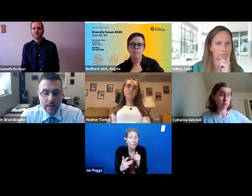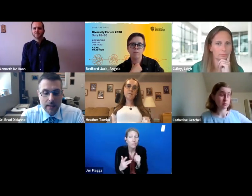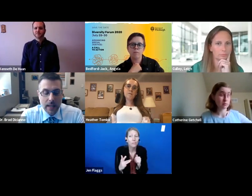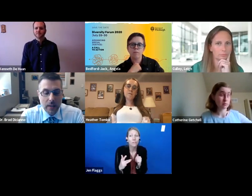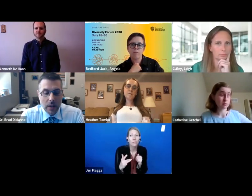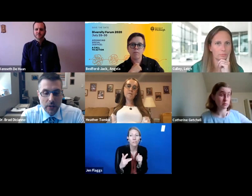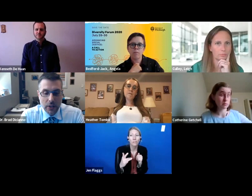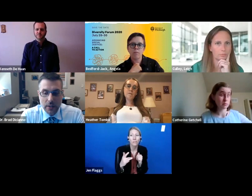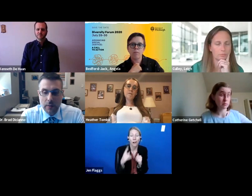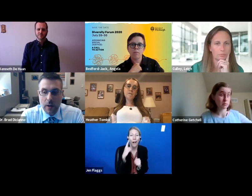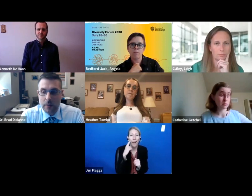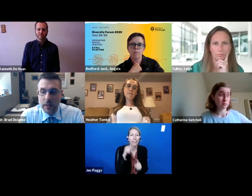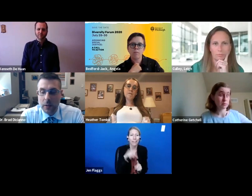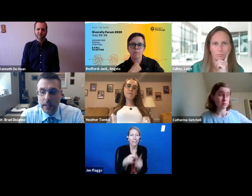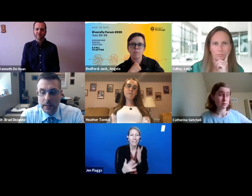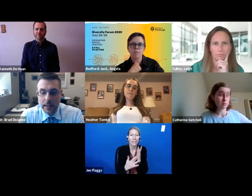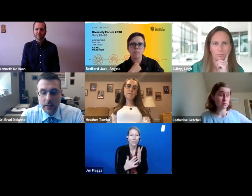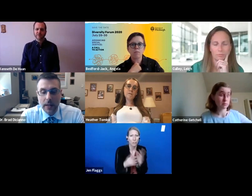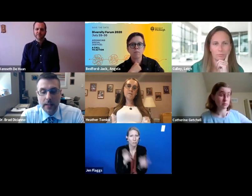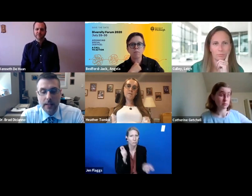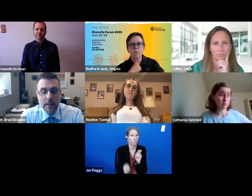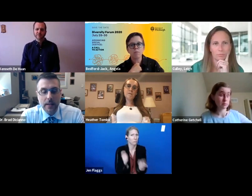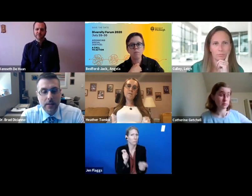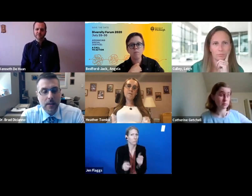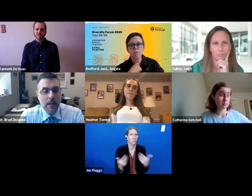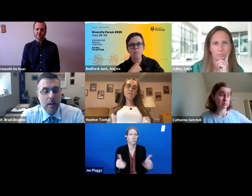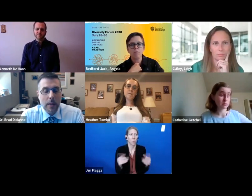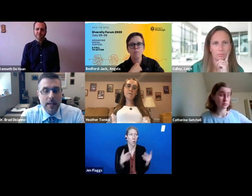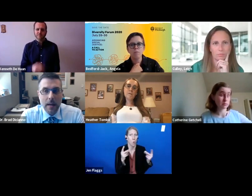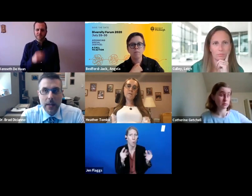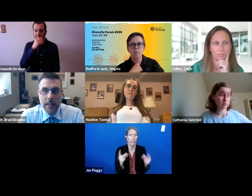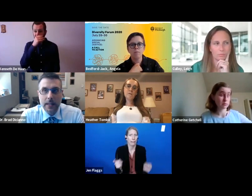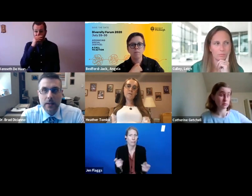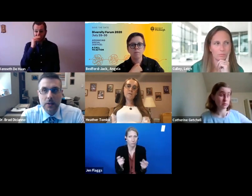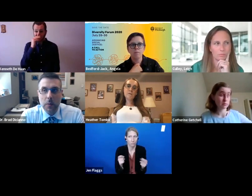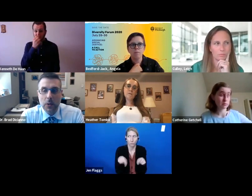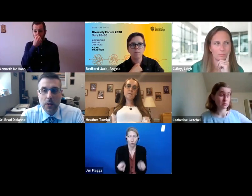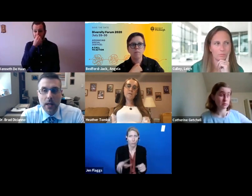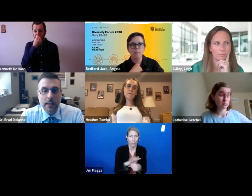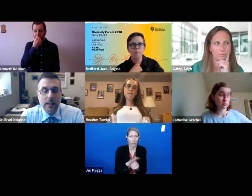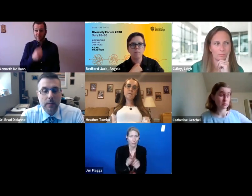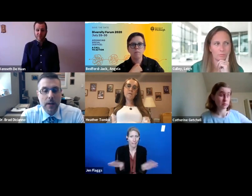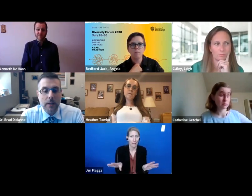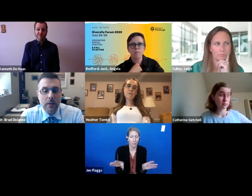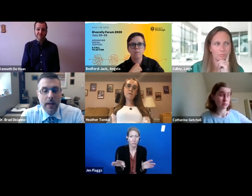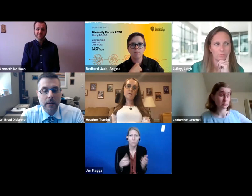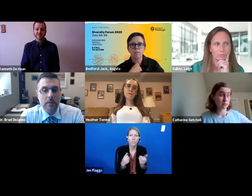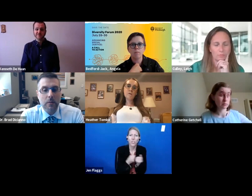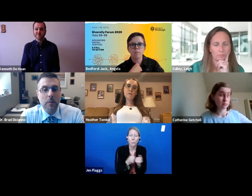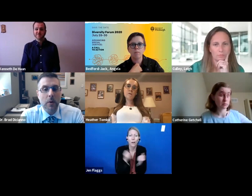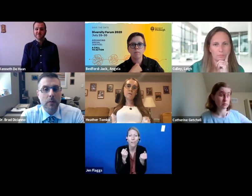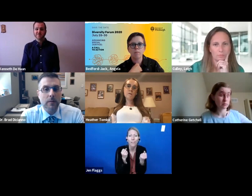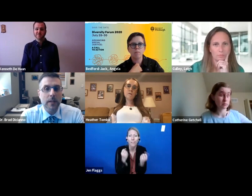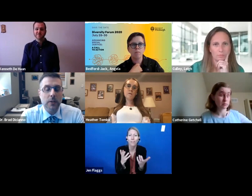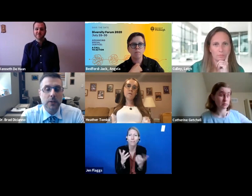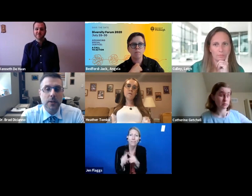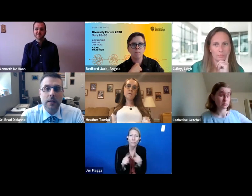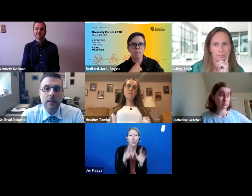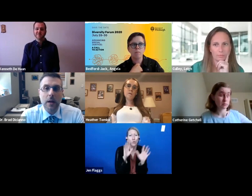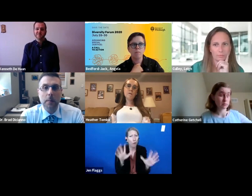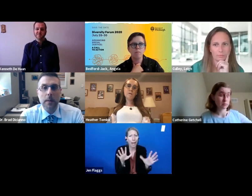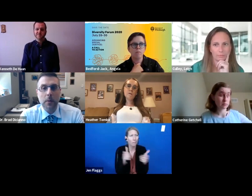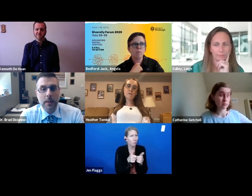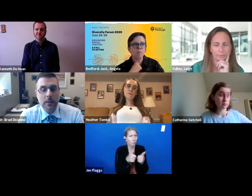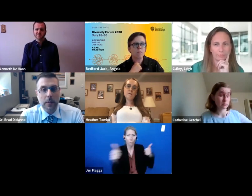that technology is evolving quickly during this pandemic to support a lot of different great remote features